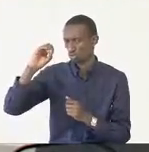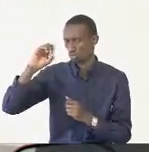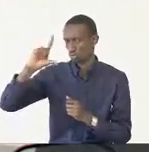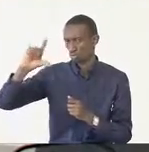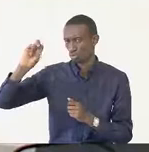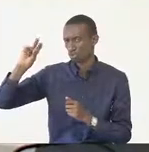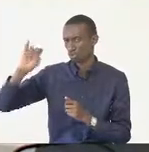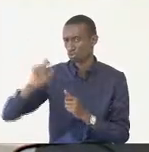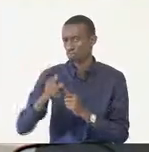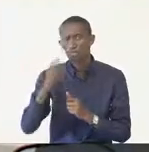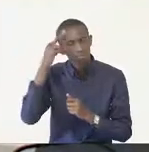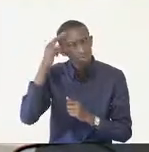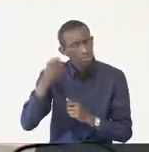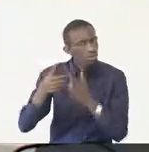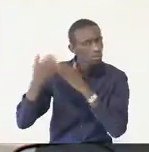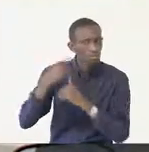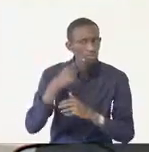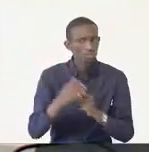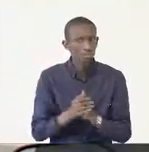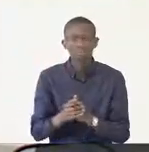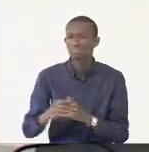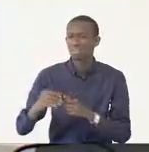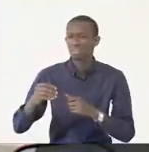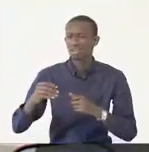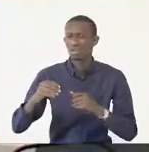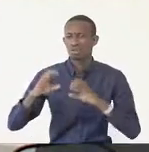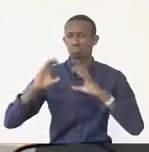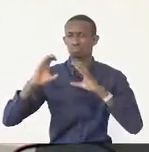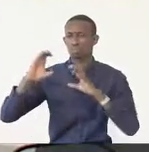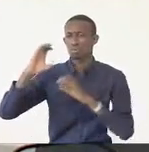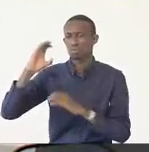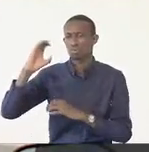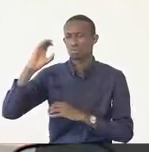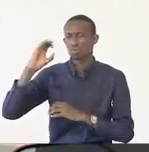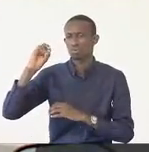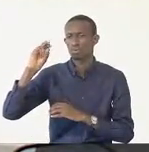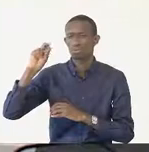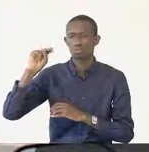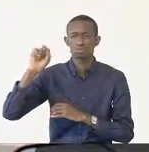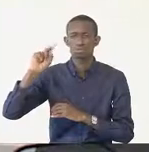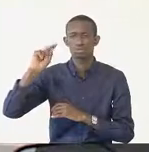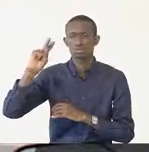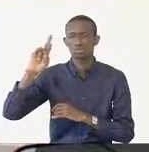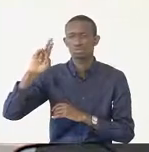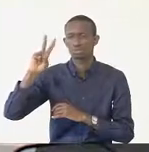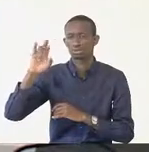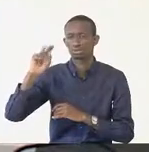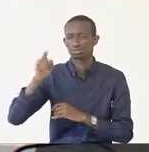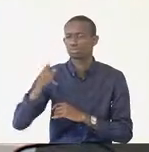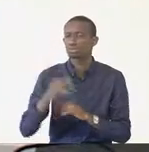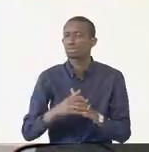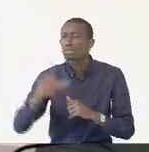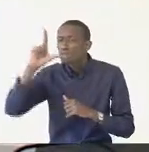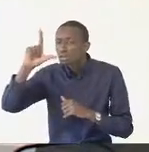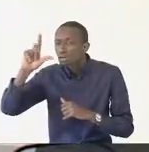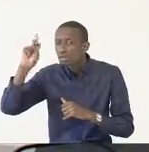have said that there is a conservation of linear momentum. Do you remember that? That's